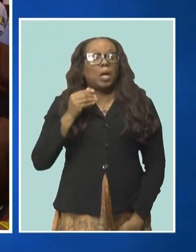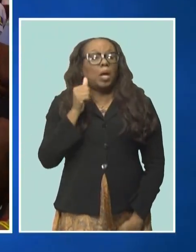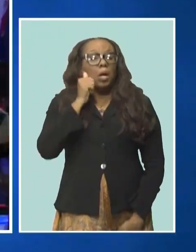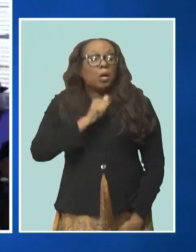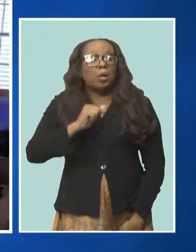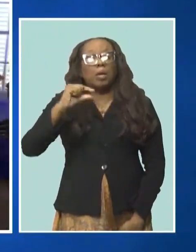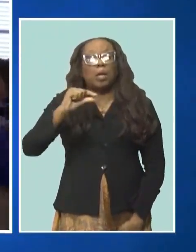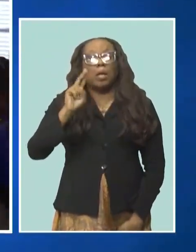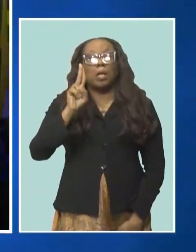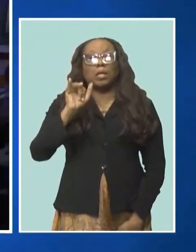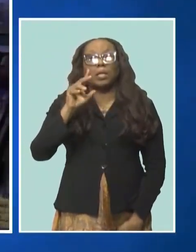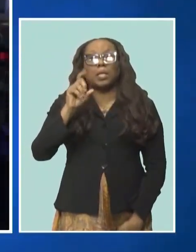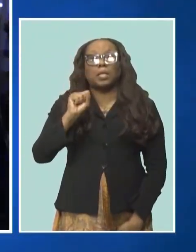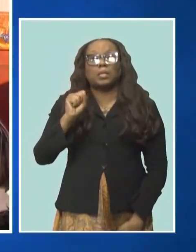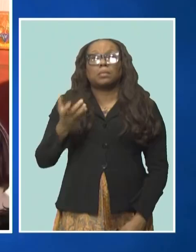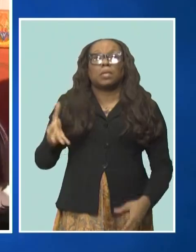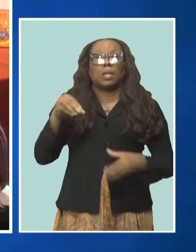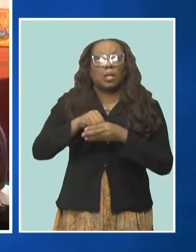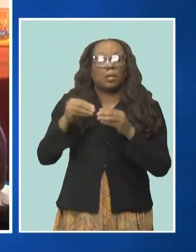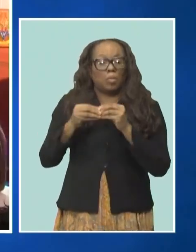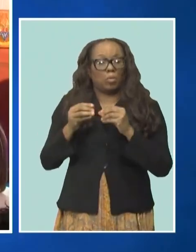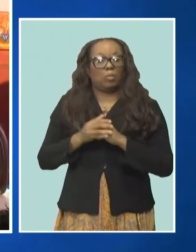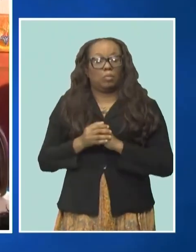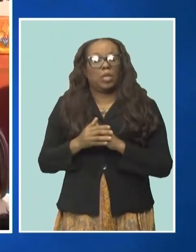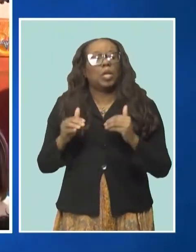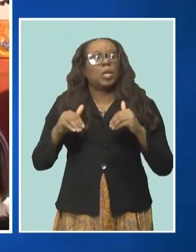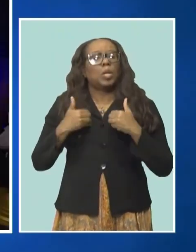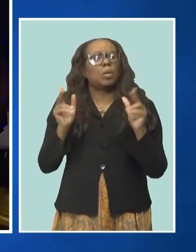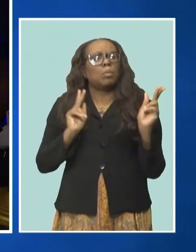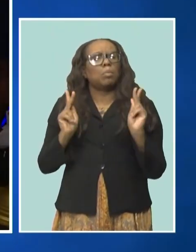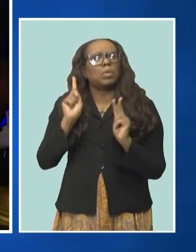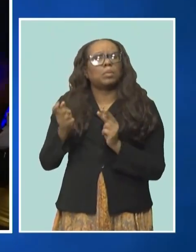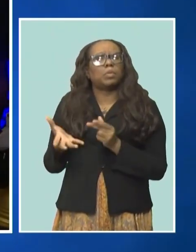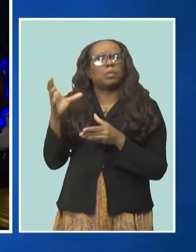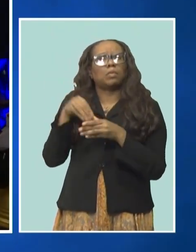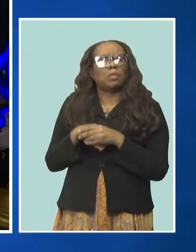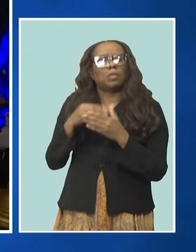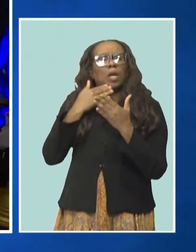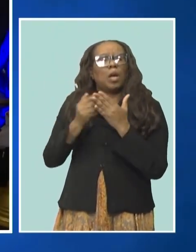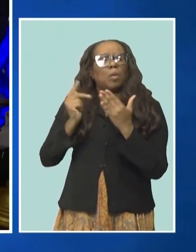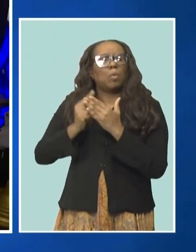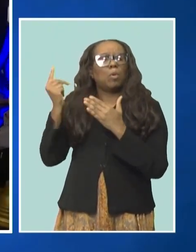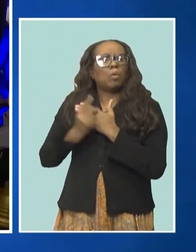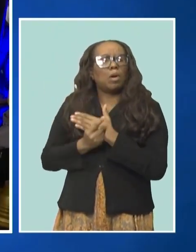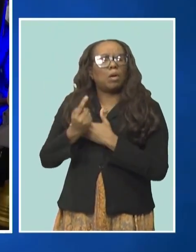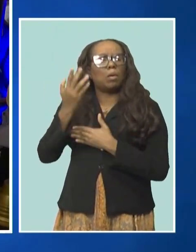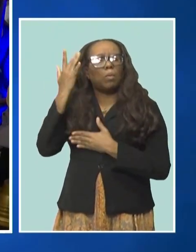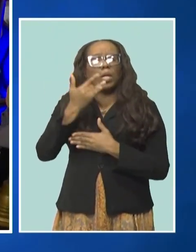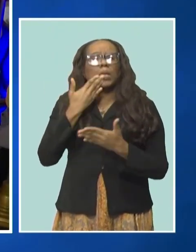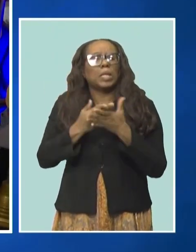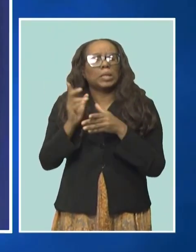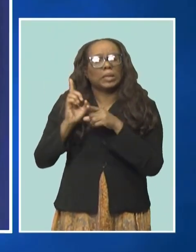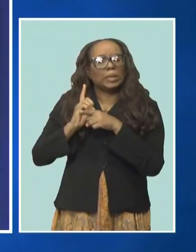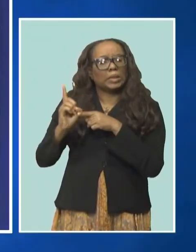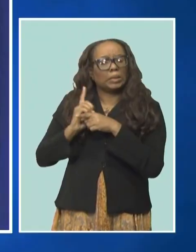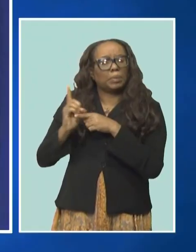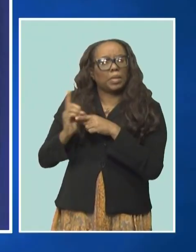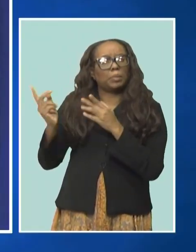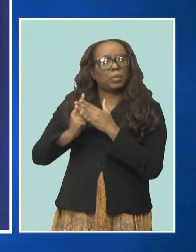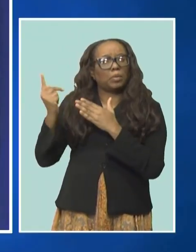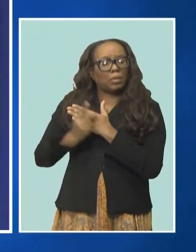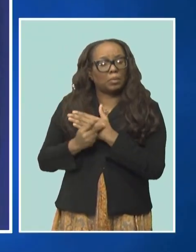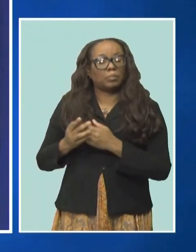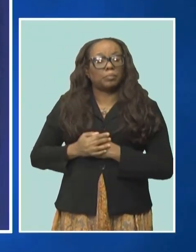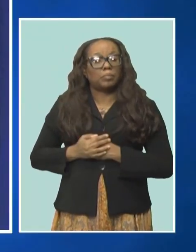says there is a need for young people to be in structured programs similar to what obtains in those two organizations. Mr. Griffith